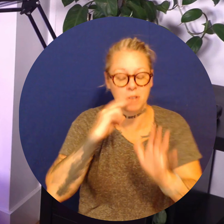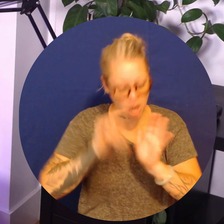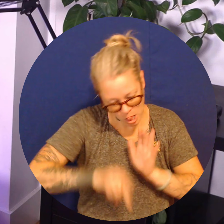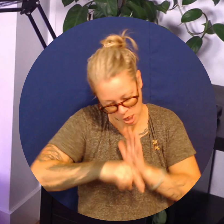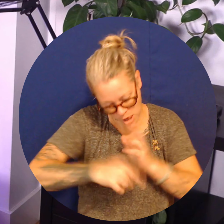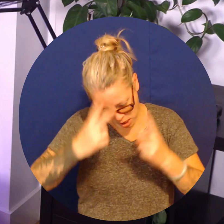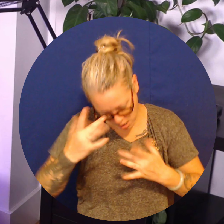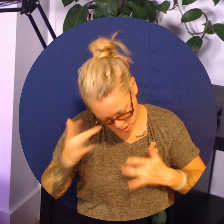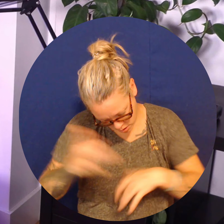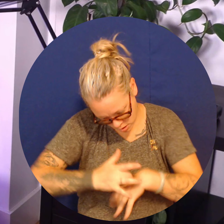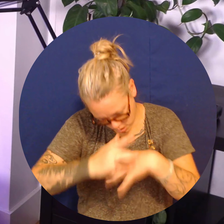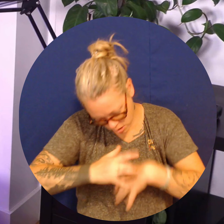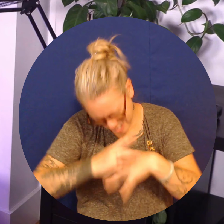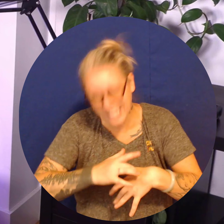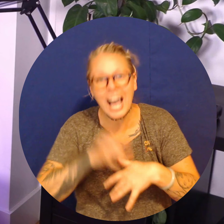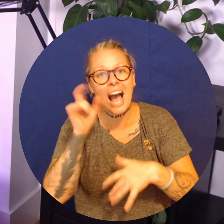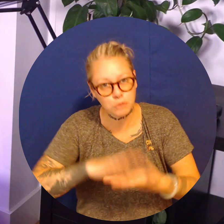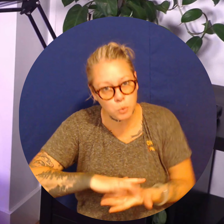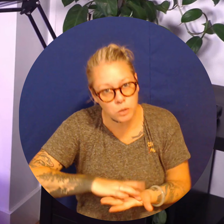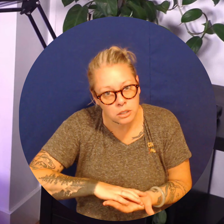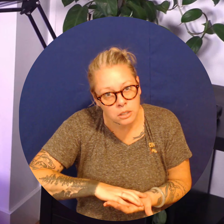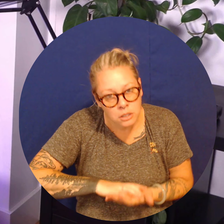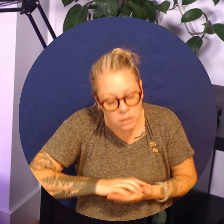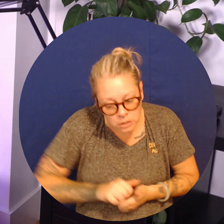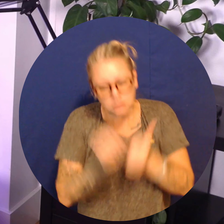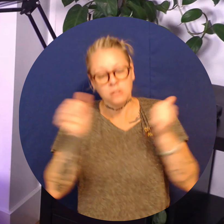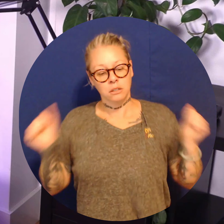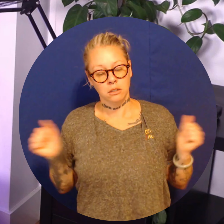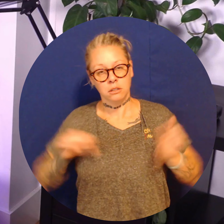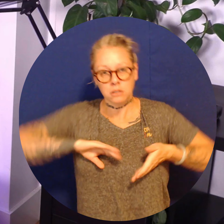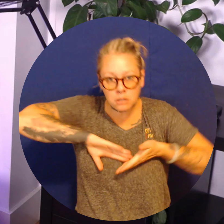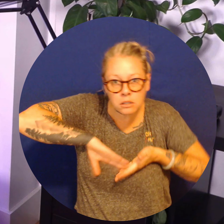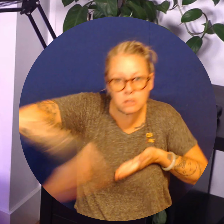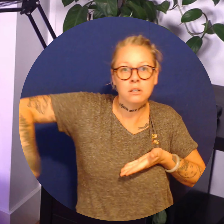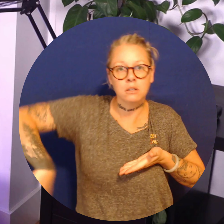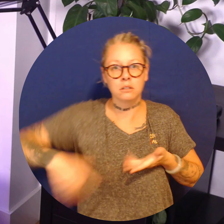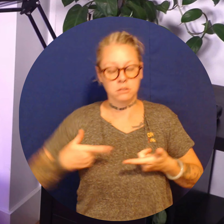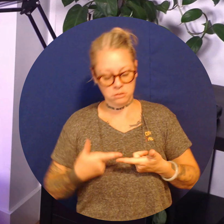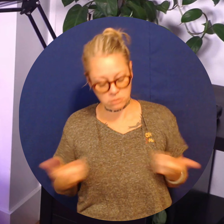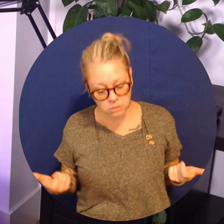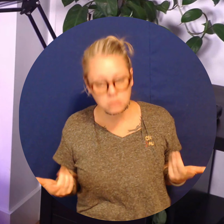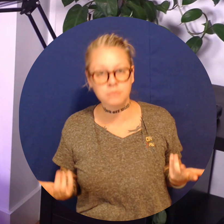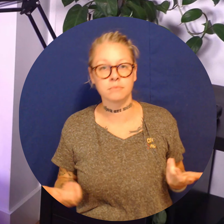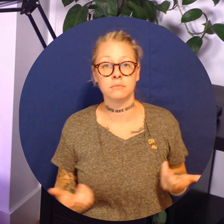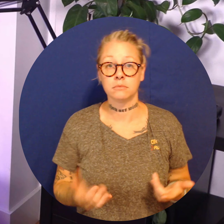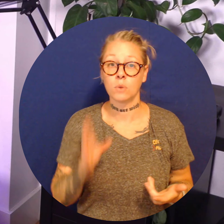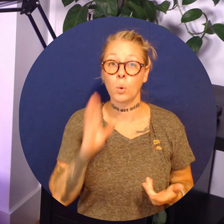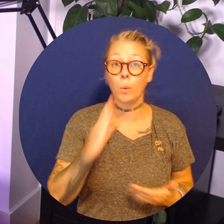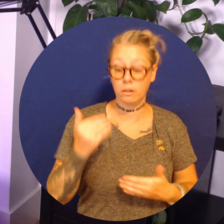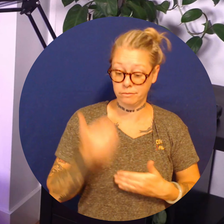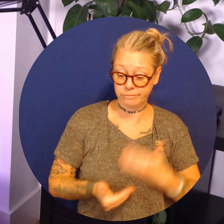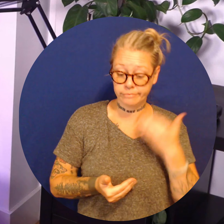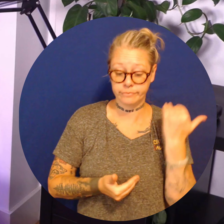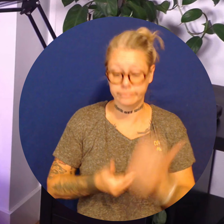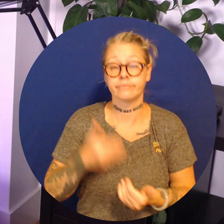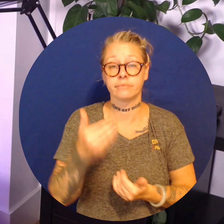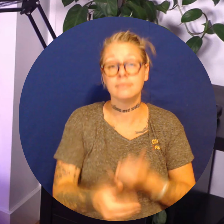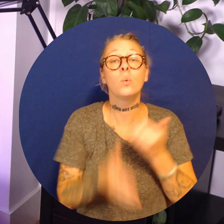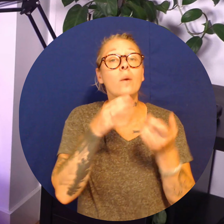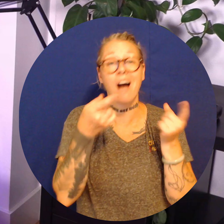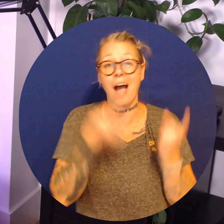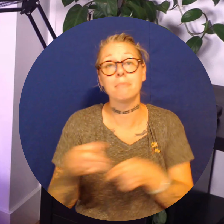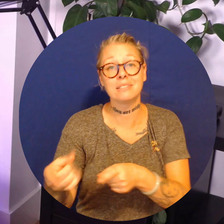away from you you know what i mean it's like yeah it's gonna it's gonna take the time that it takes and if it's meant for you it will not